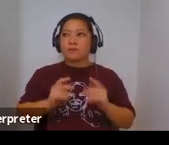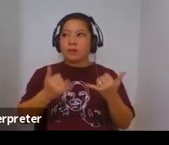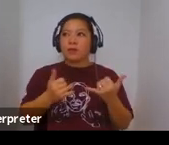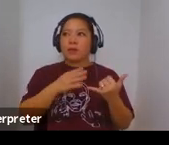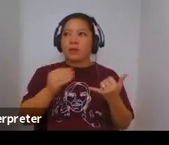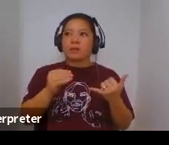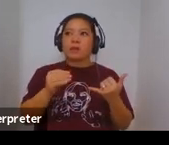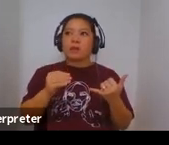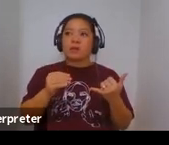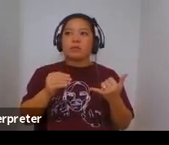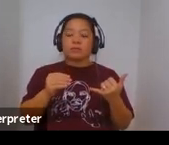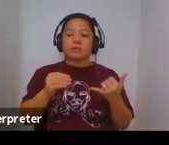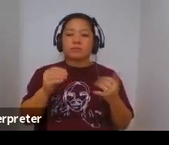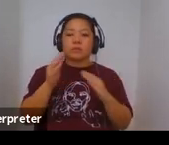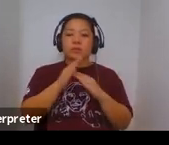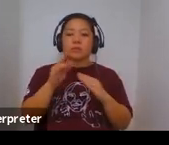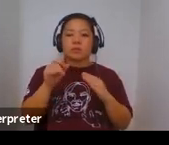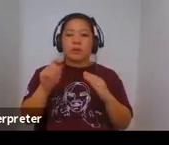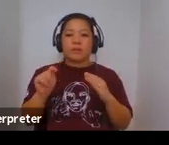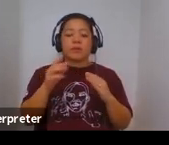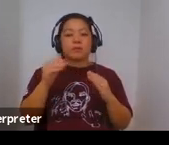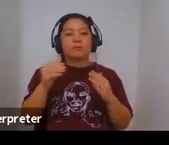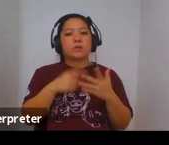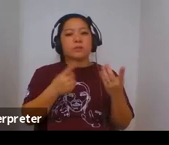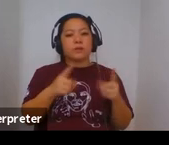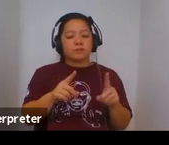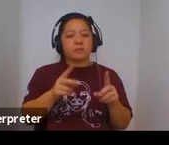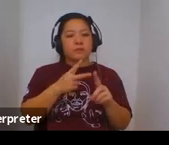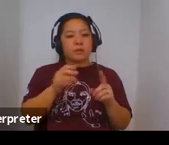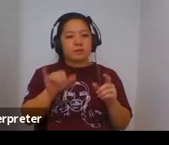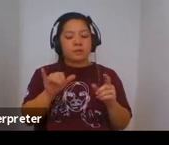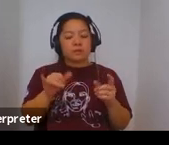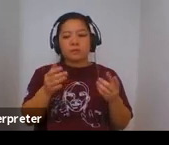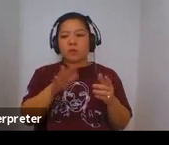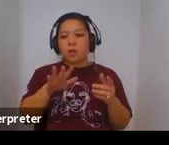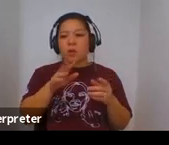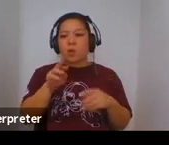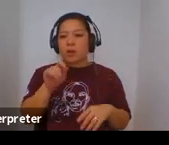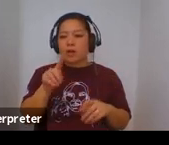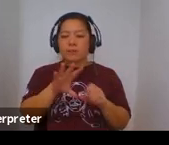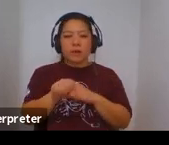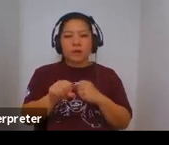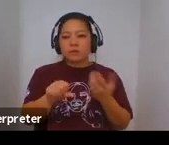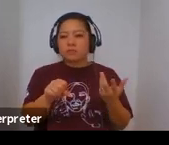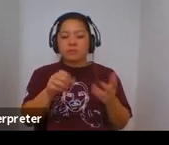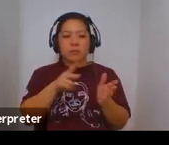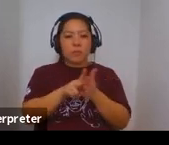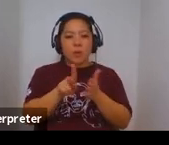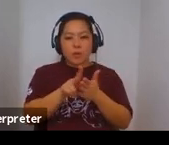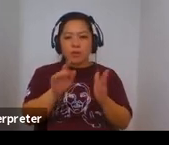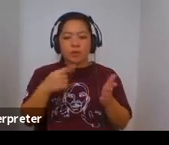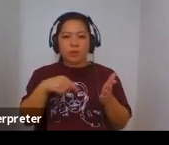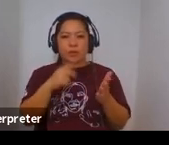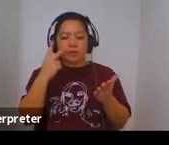then only at the top is the explicit violence. And that's the actual rape, incest, battery, murder that we